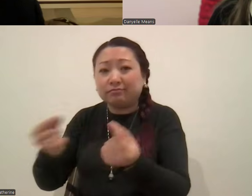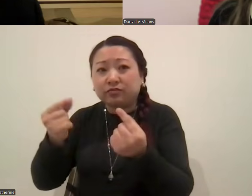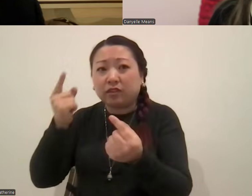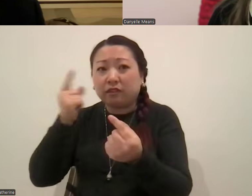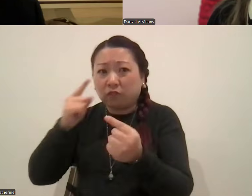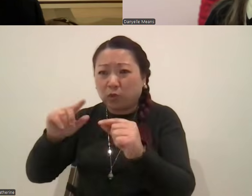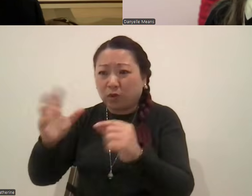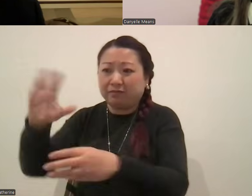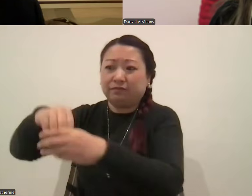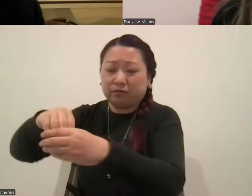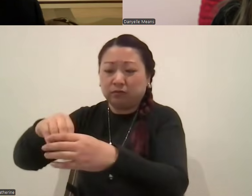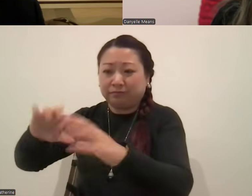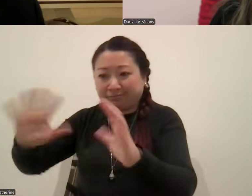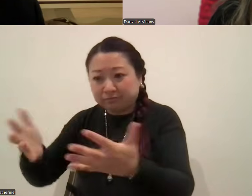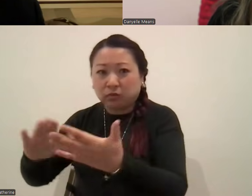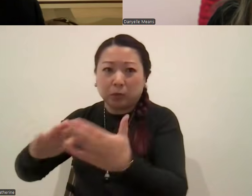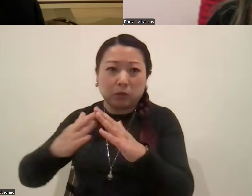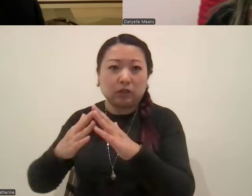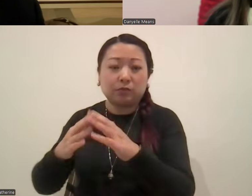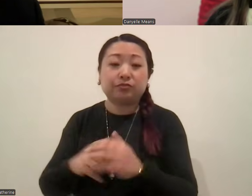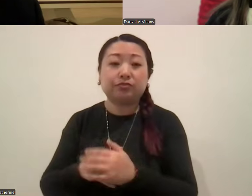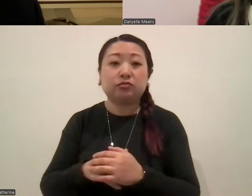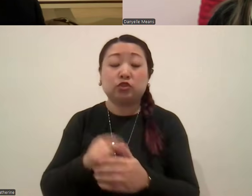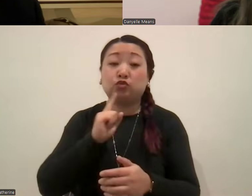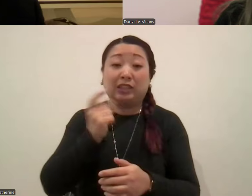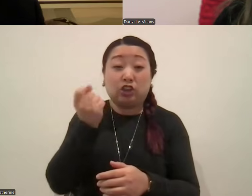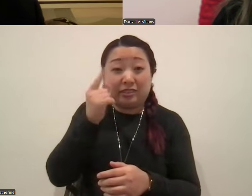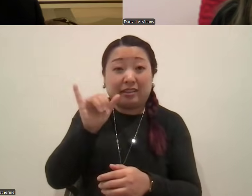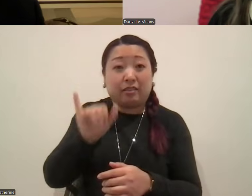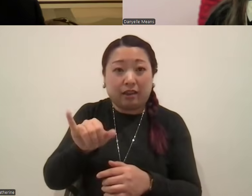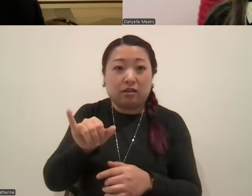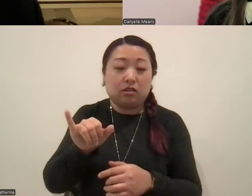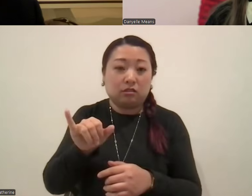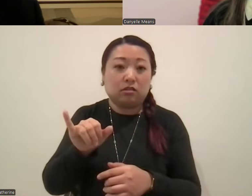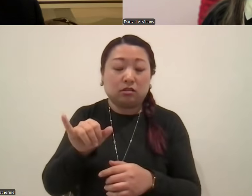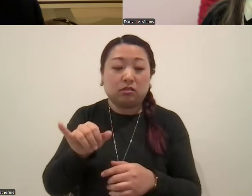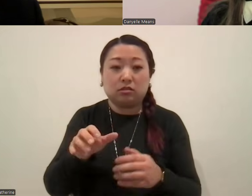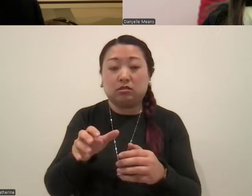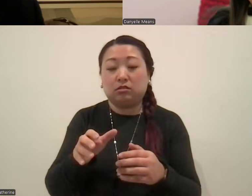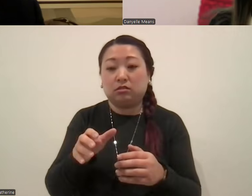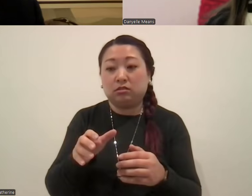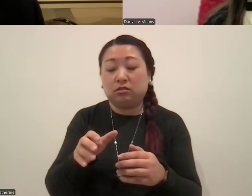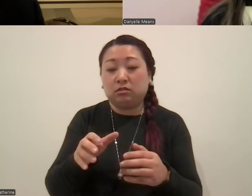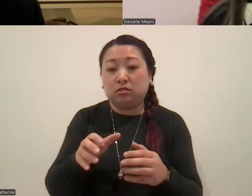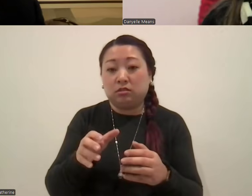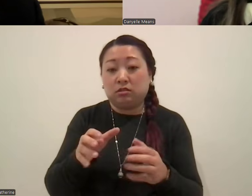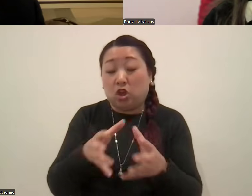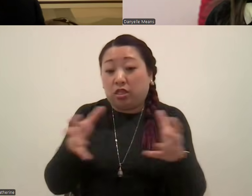really understanding that so much of what we know about